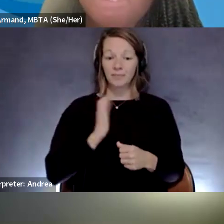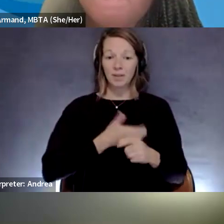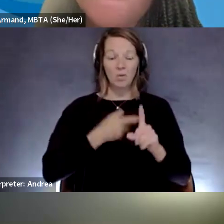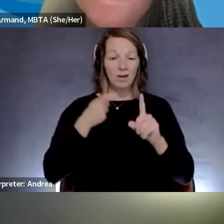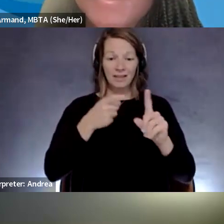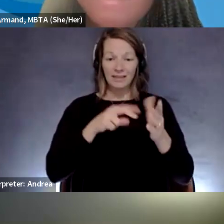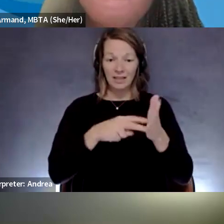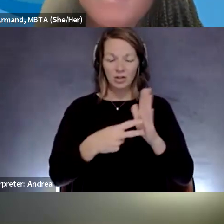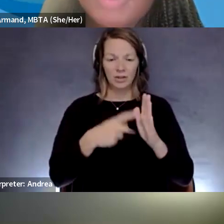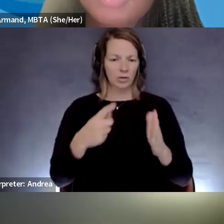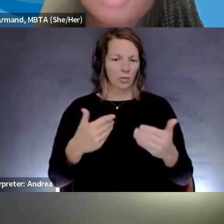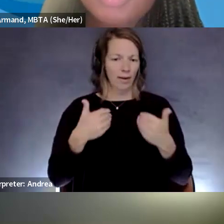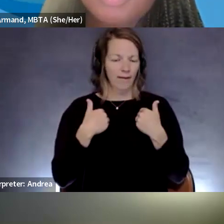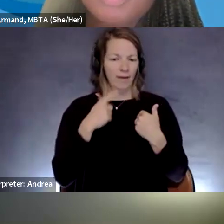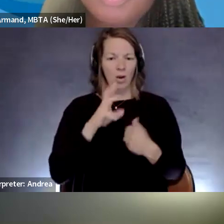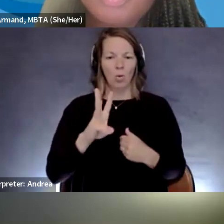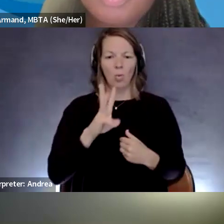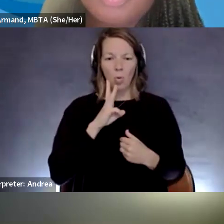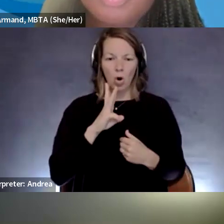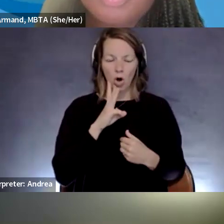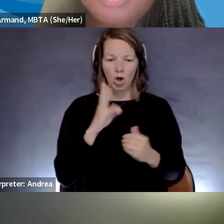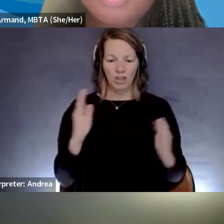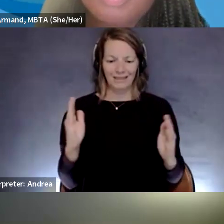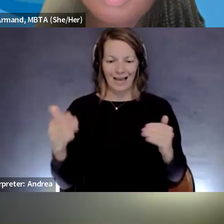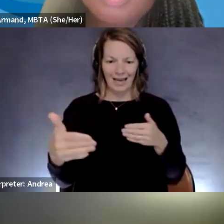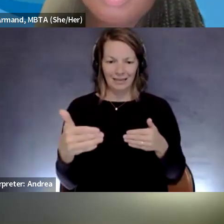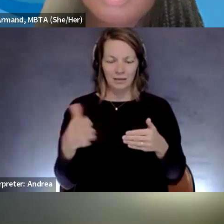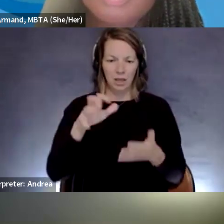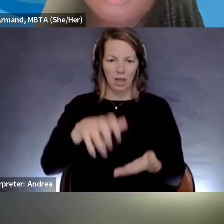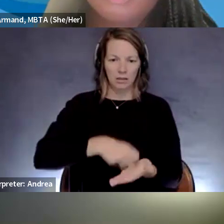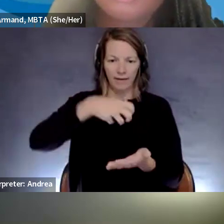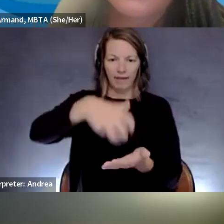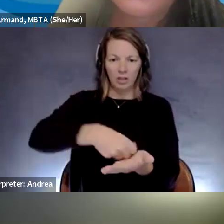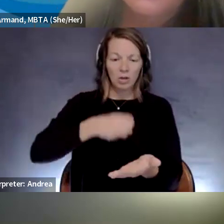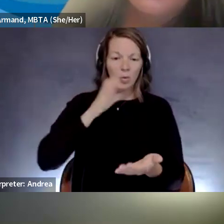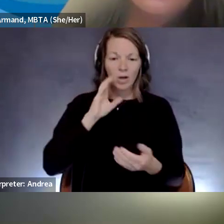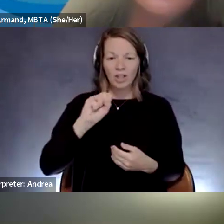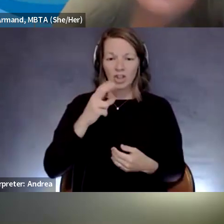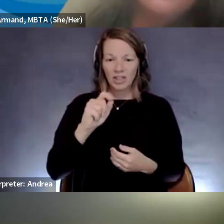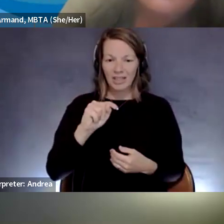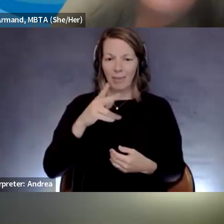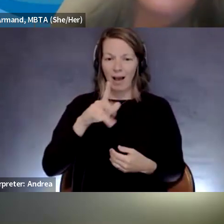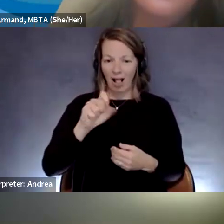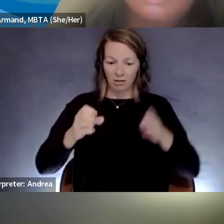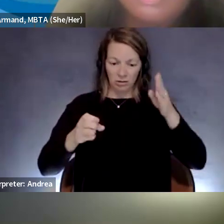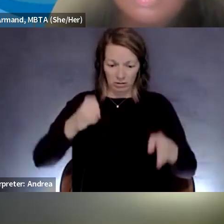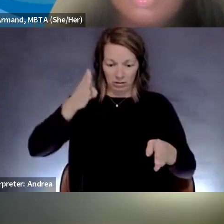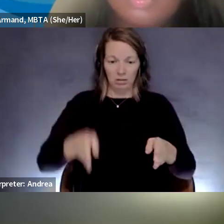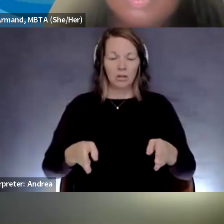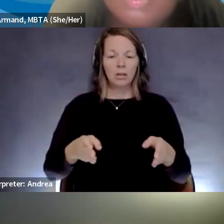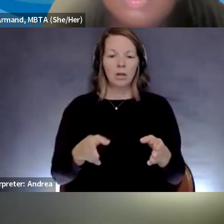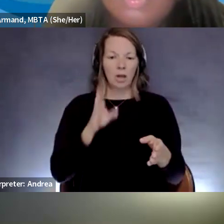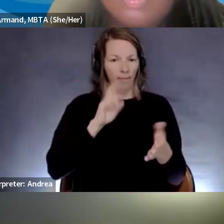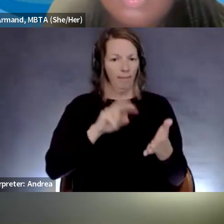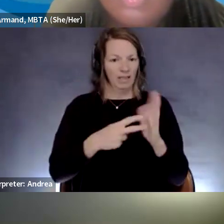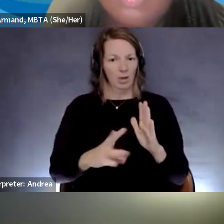intention is to have a watertight excavation where the sheet piles that we put in are meant